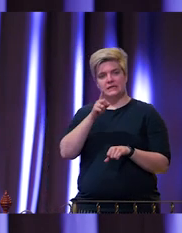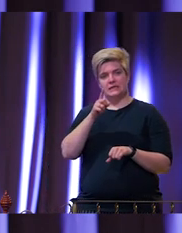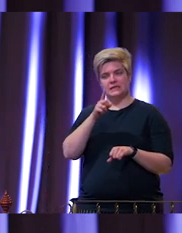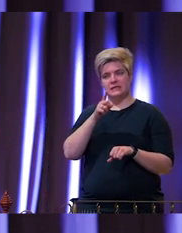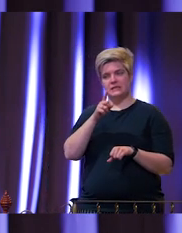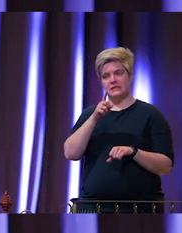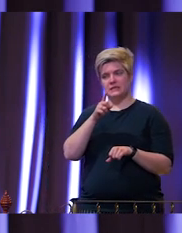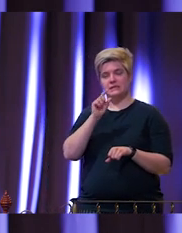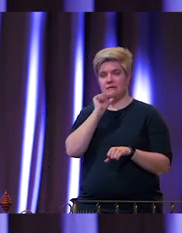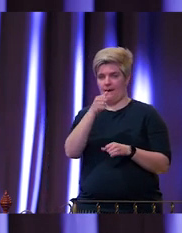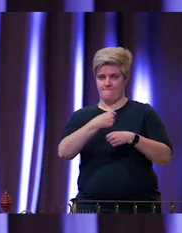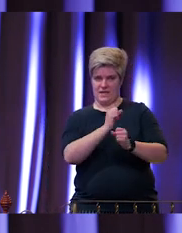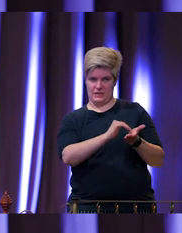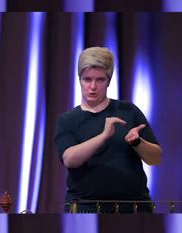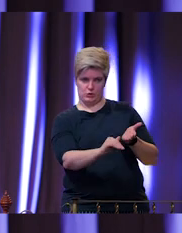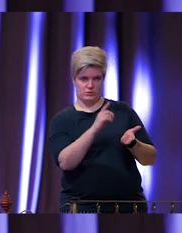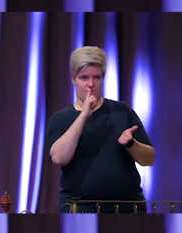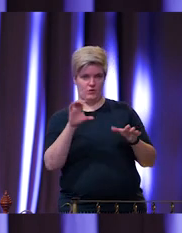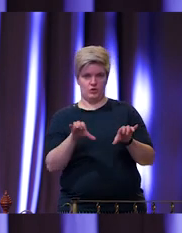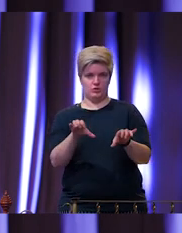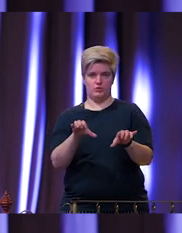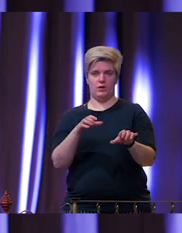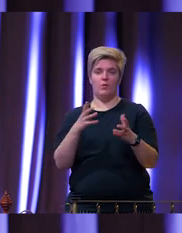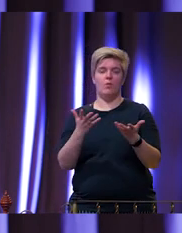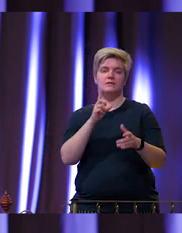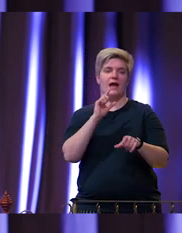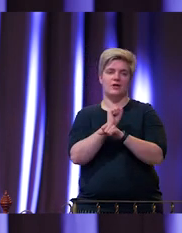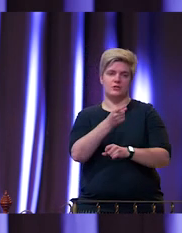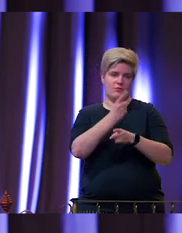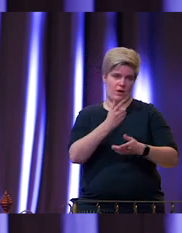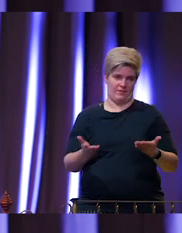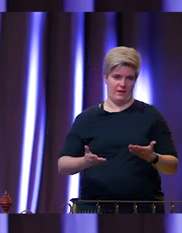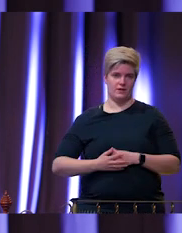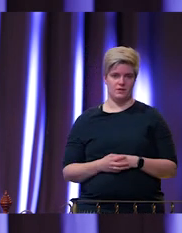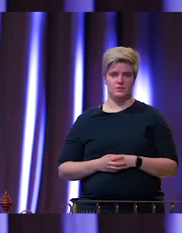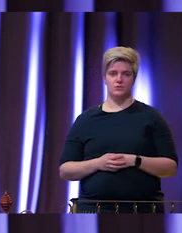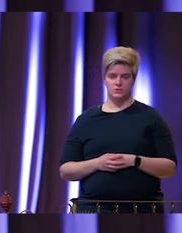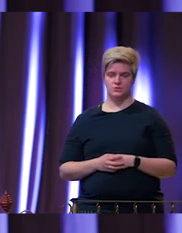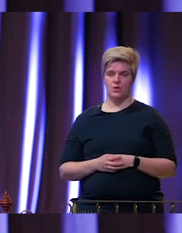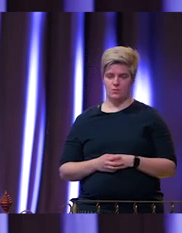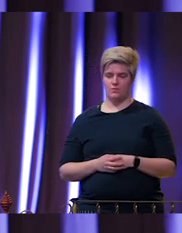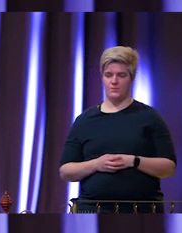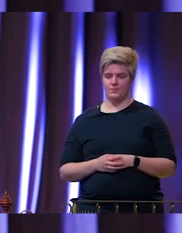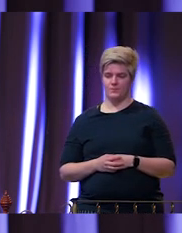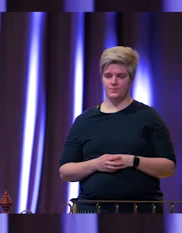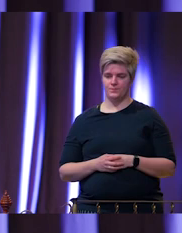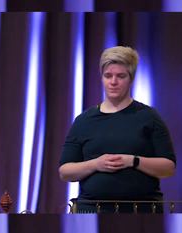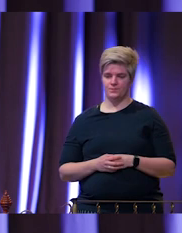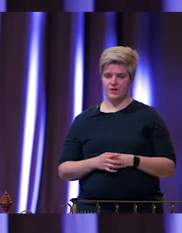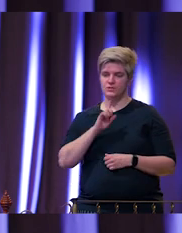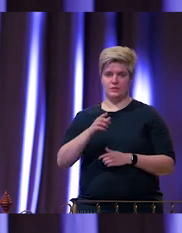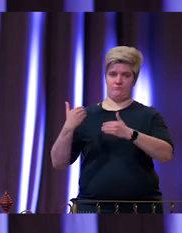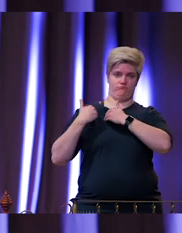make excuses for doing what is absolutely the right thing, right? So it's incumbent upon all